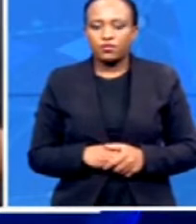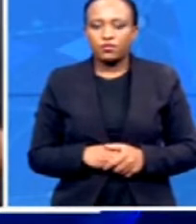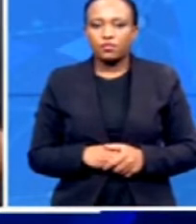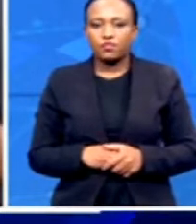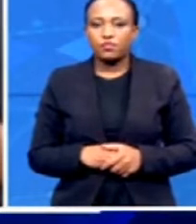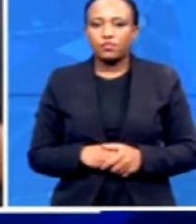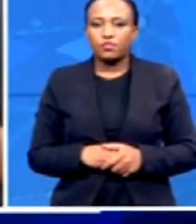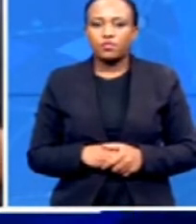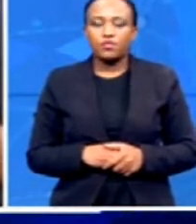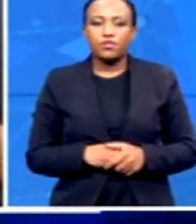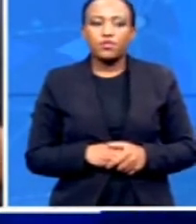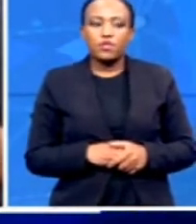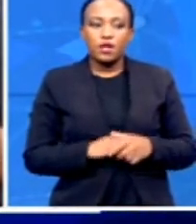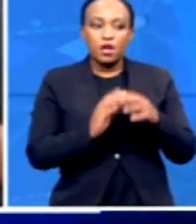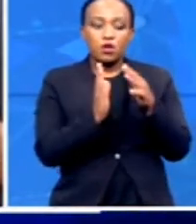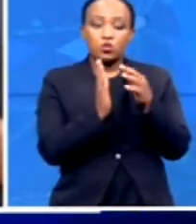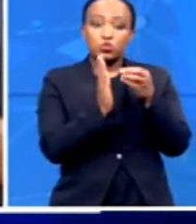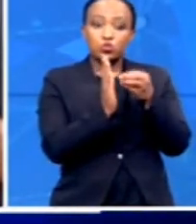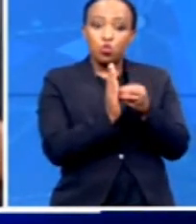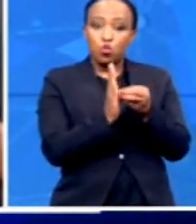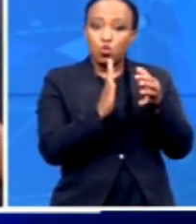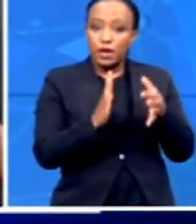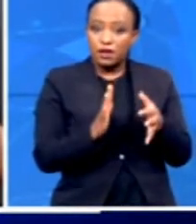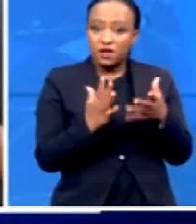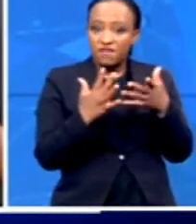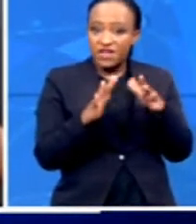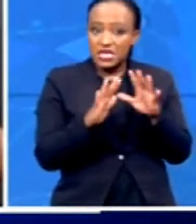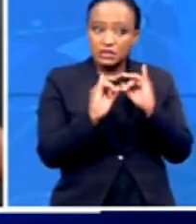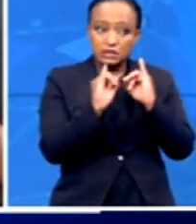have you spoken to any of them? There's a sense of readiness?